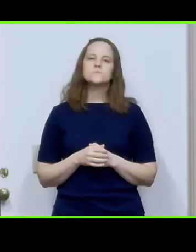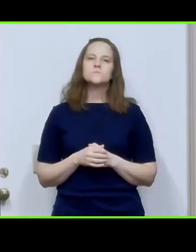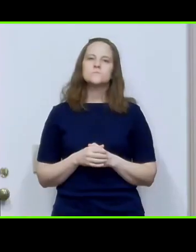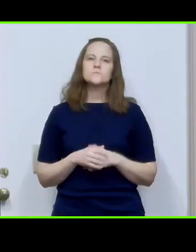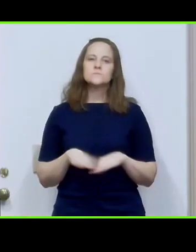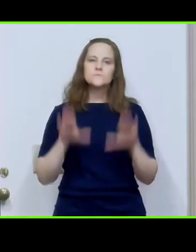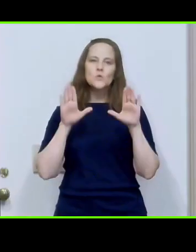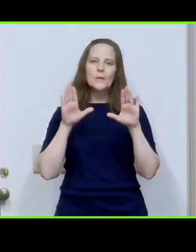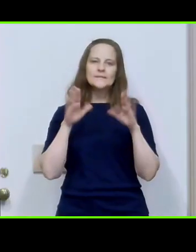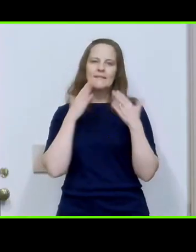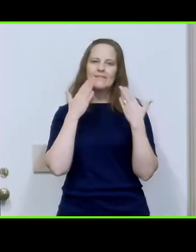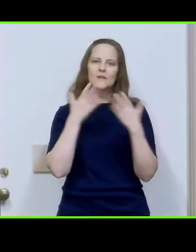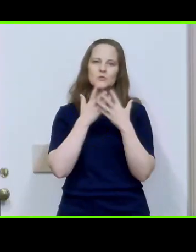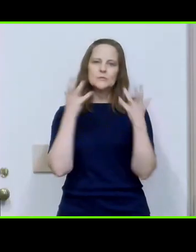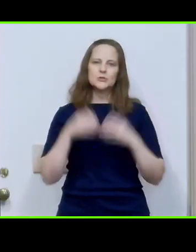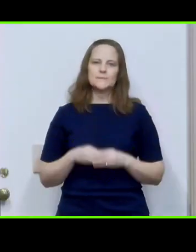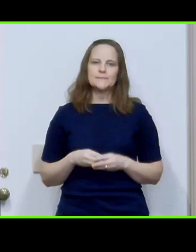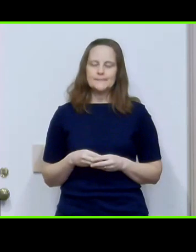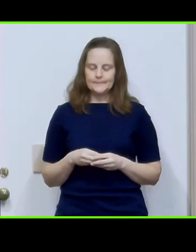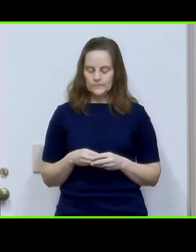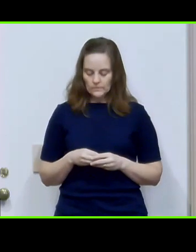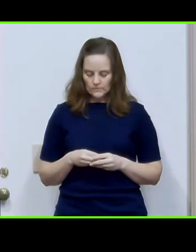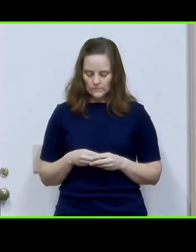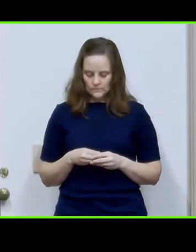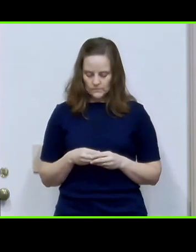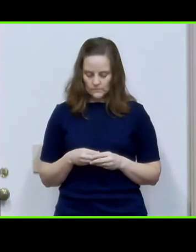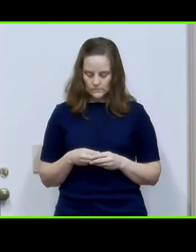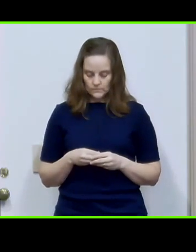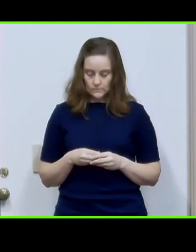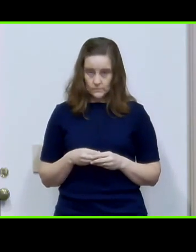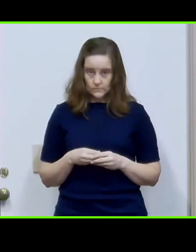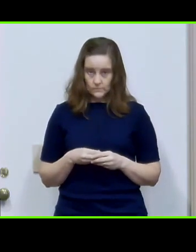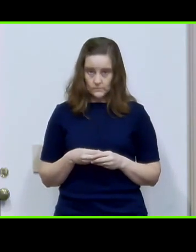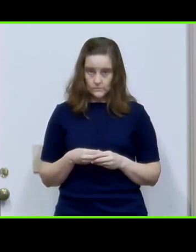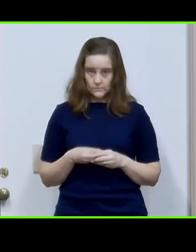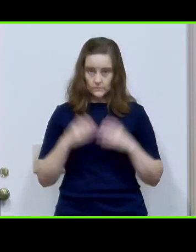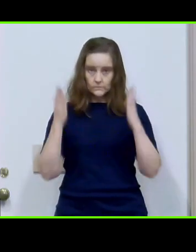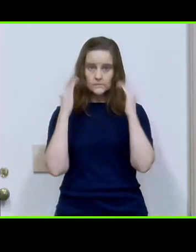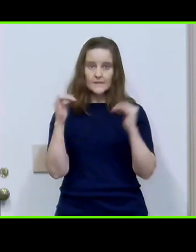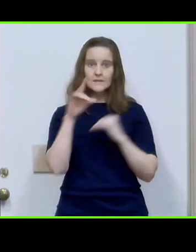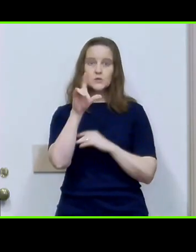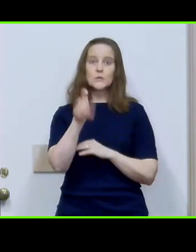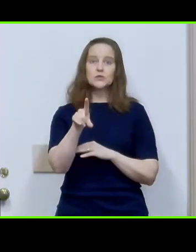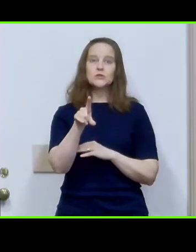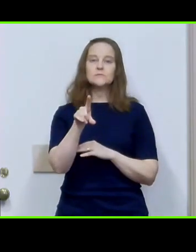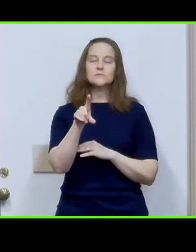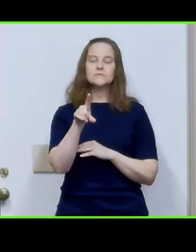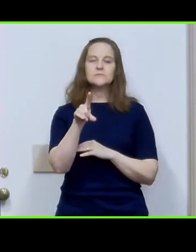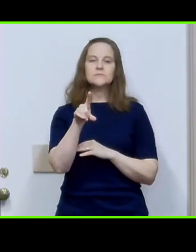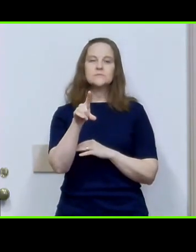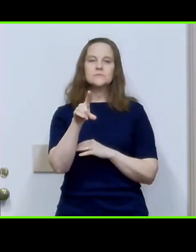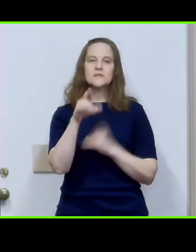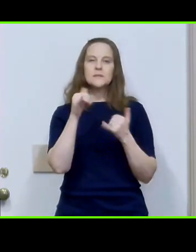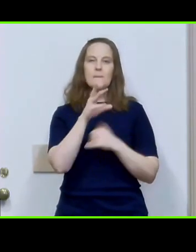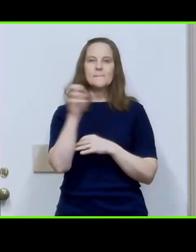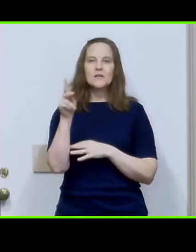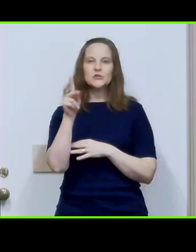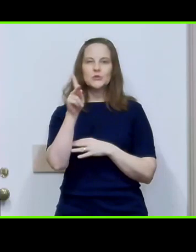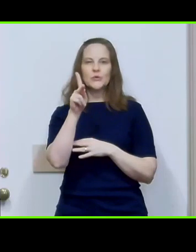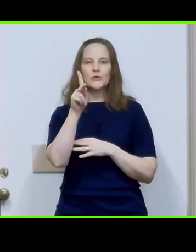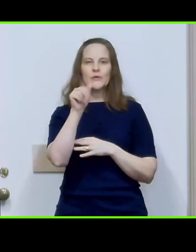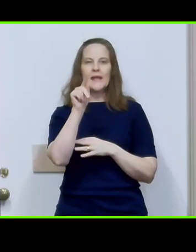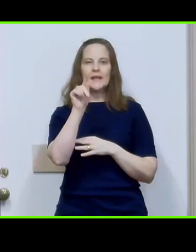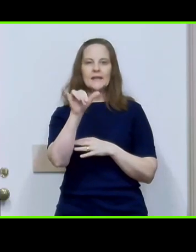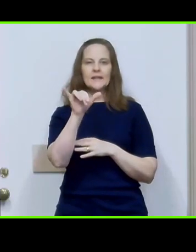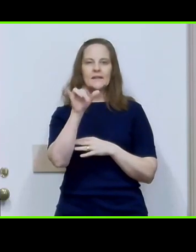Great, thank you very much. So let's move on to the next question. And I think we'll go back to Katie for this one,